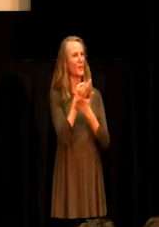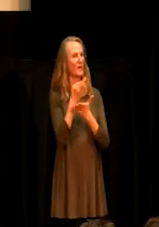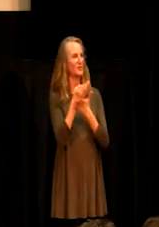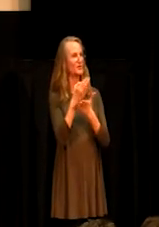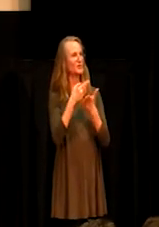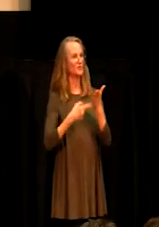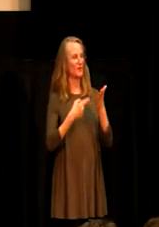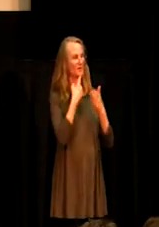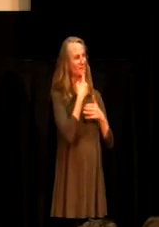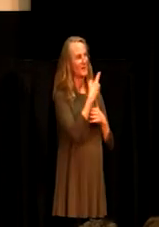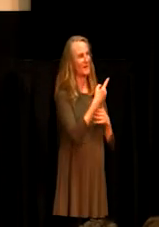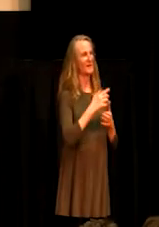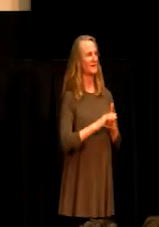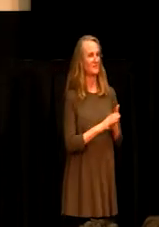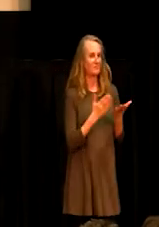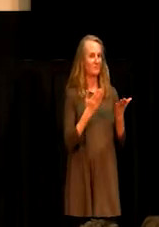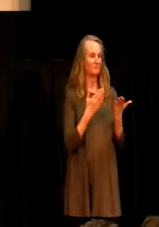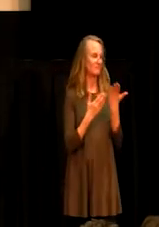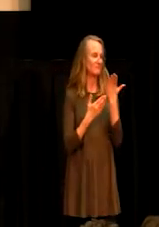them.